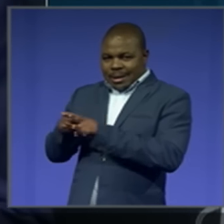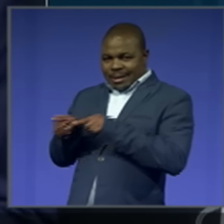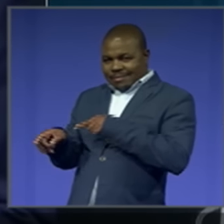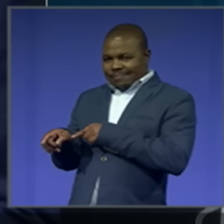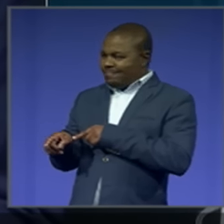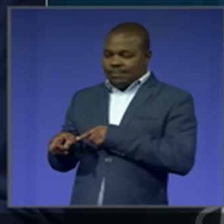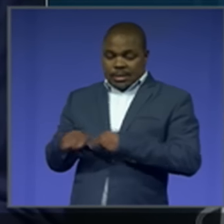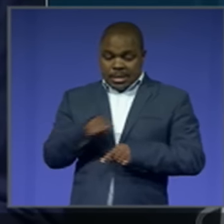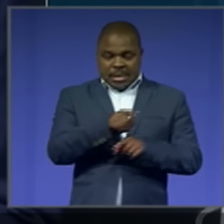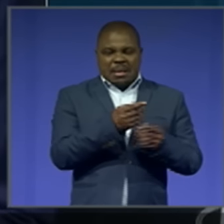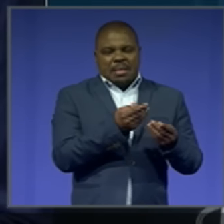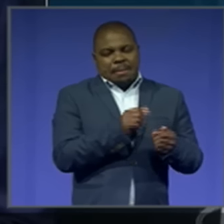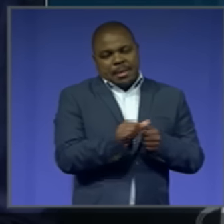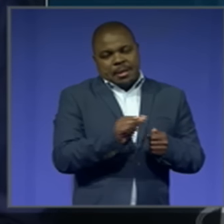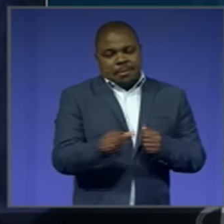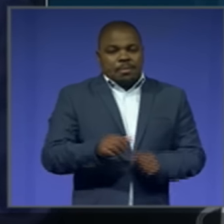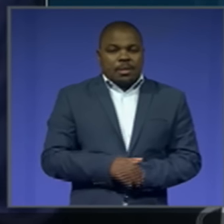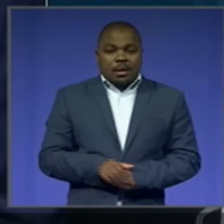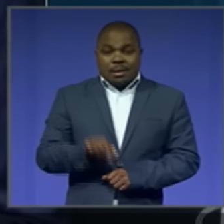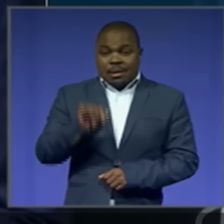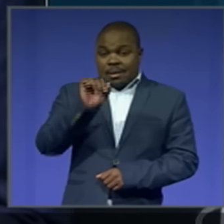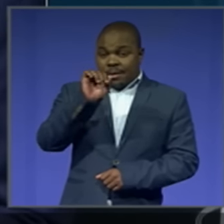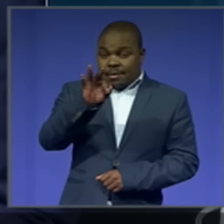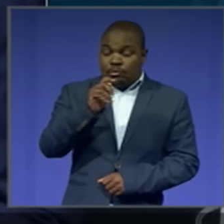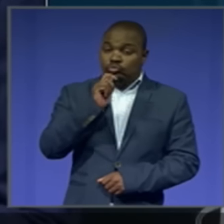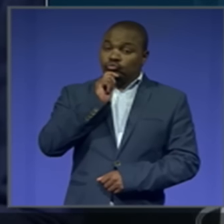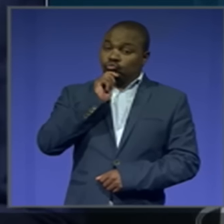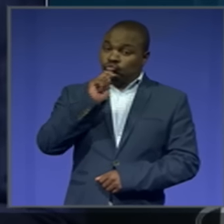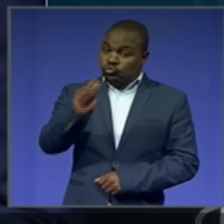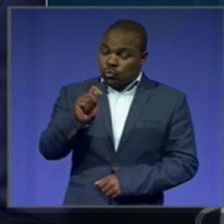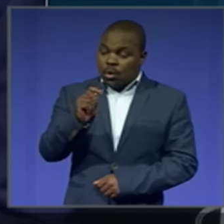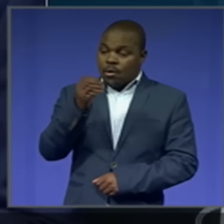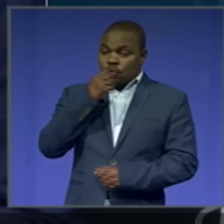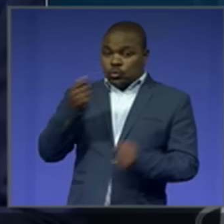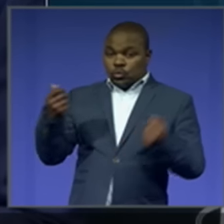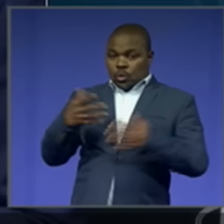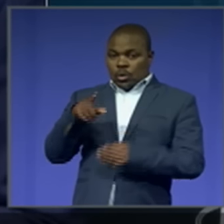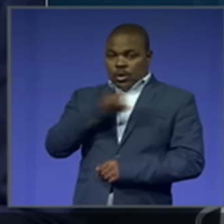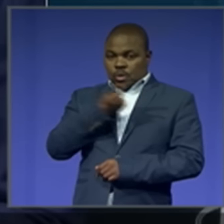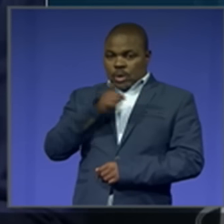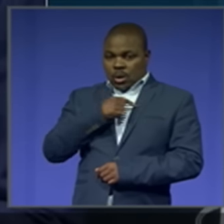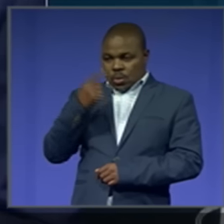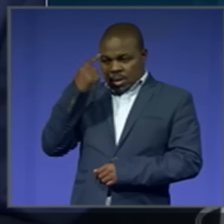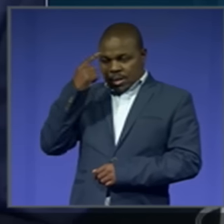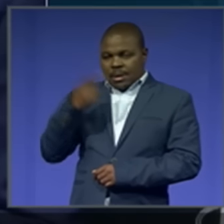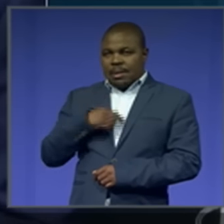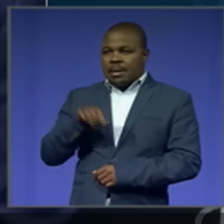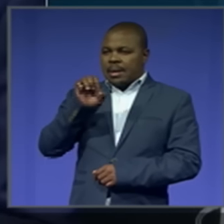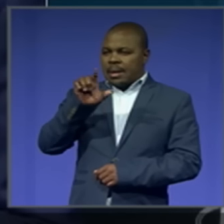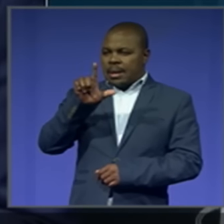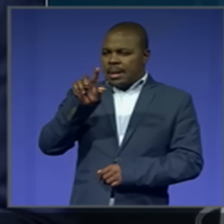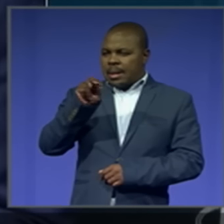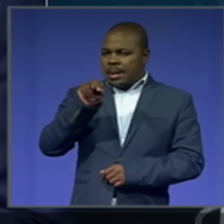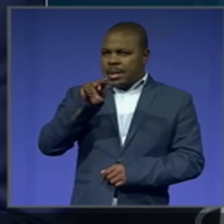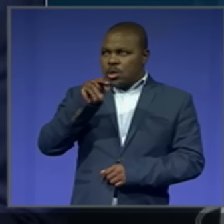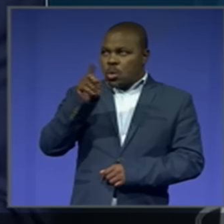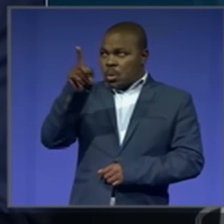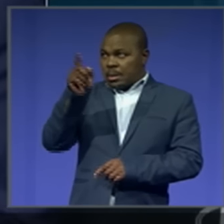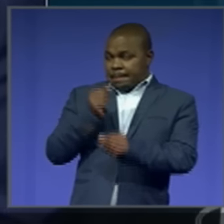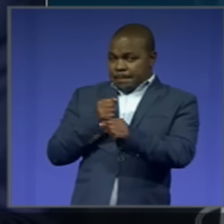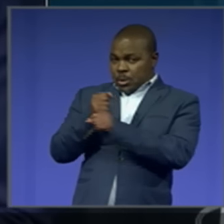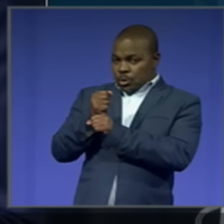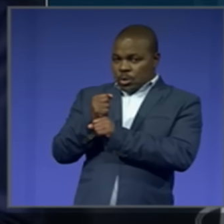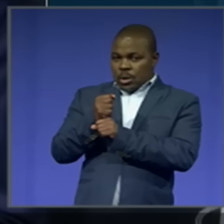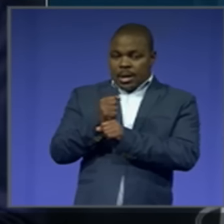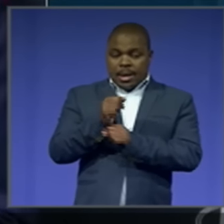so, if there is indeed a food shock, that's why we modeled the El Nino. If there is that shock, that